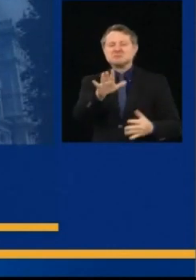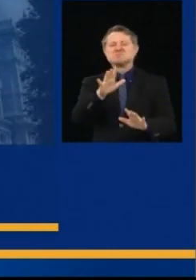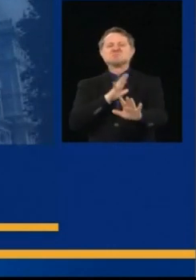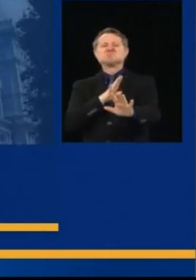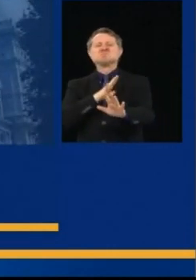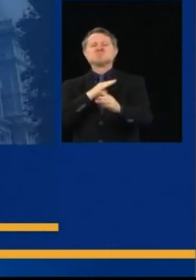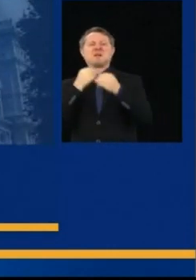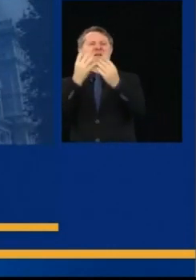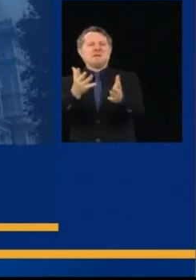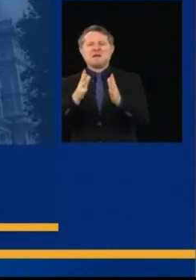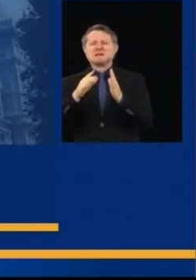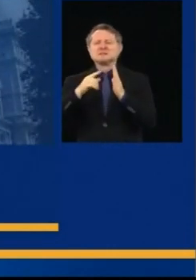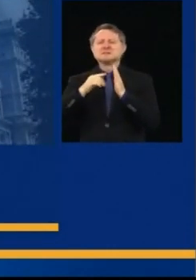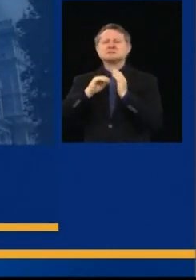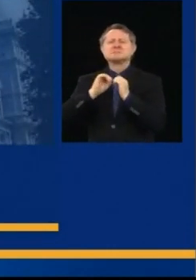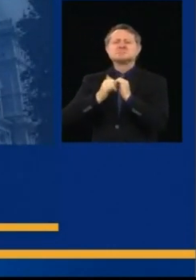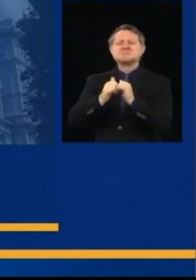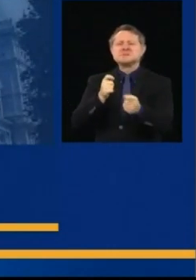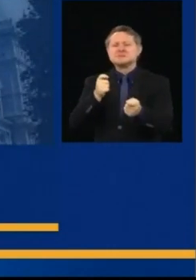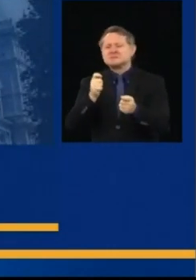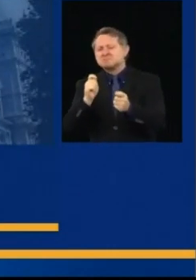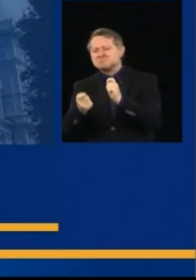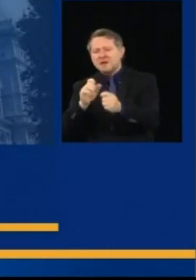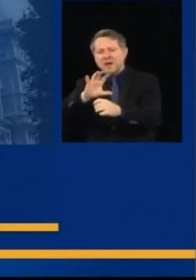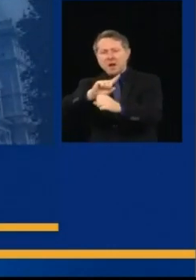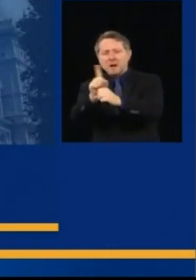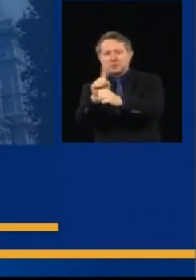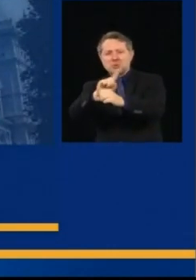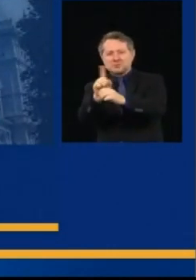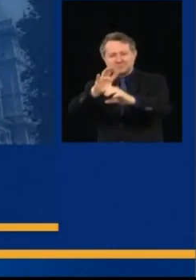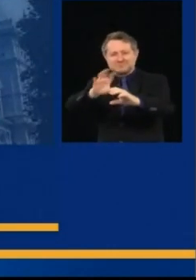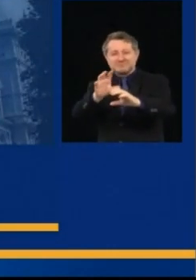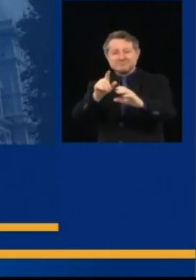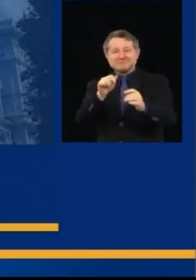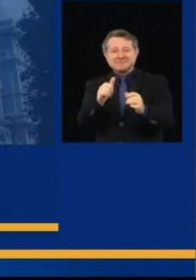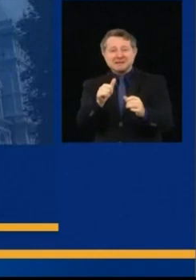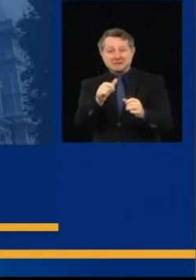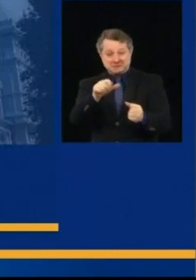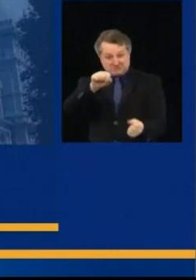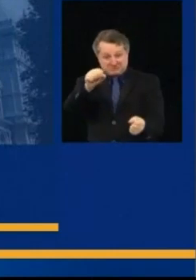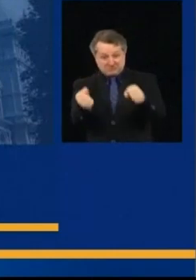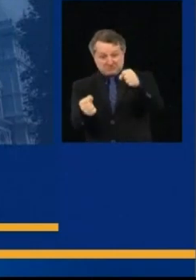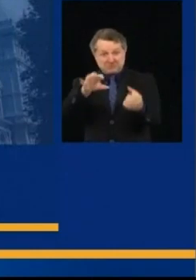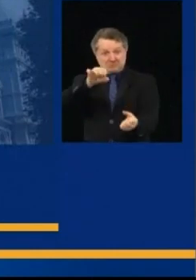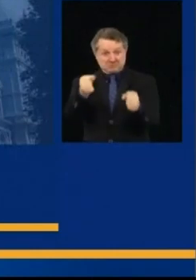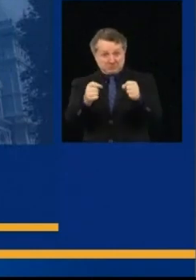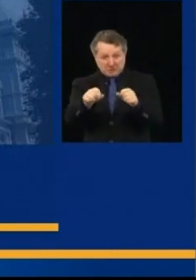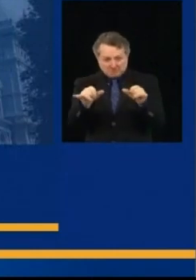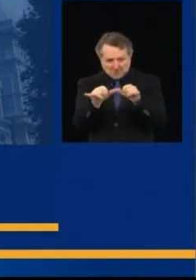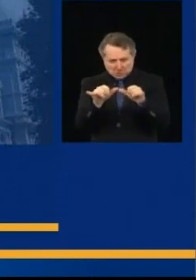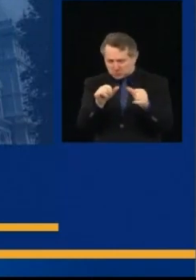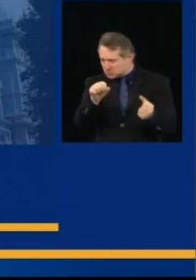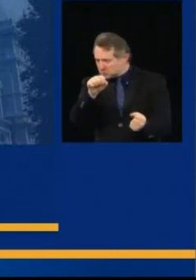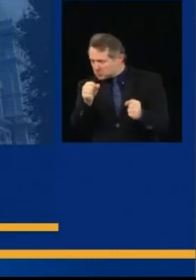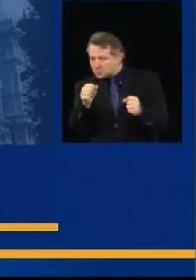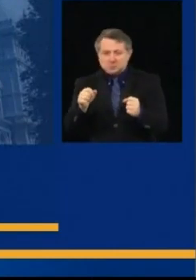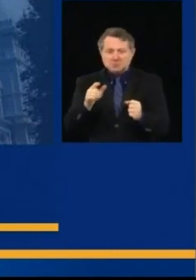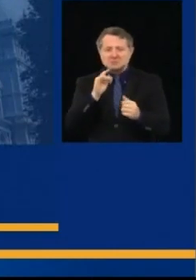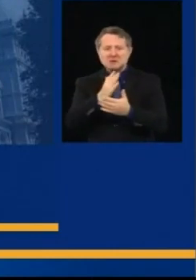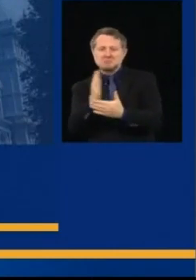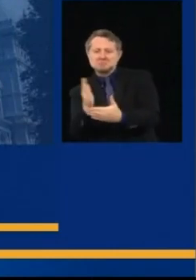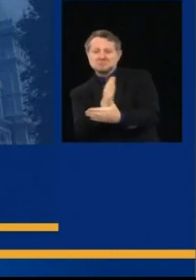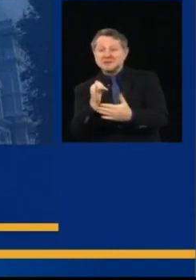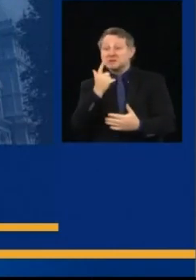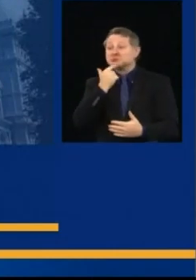too soon? You can measure exactly what you are doing. The red valve is the reopening valve.